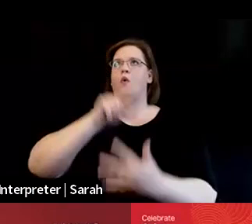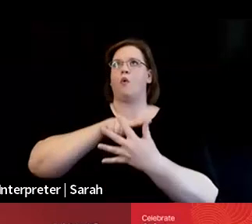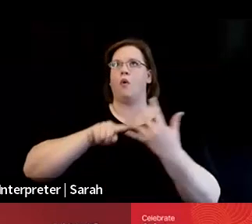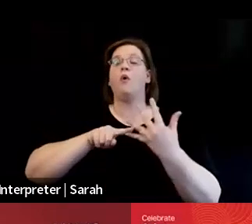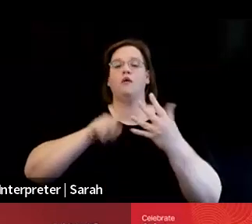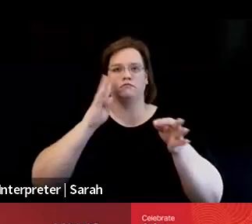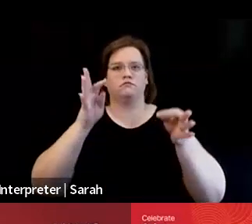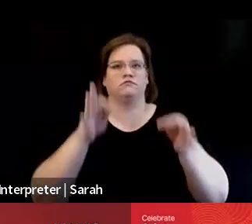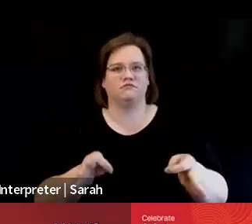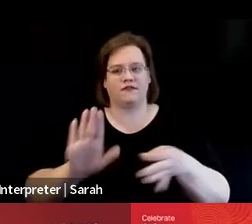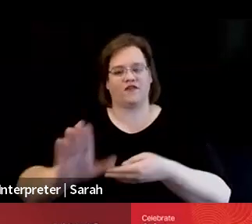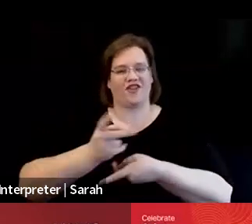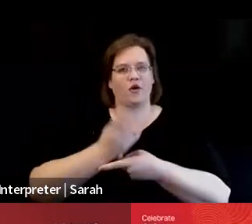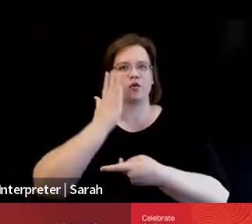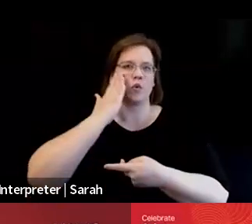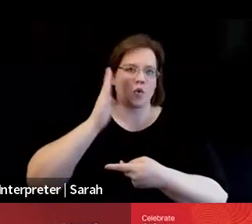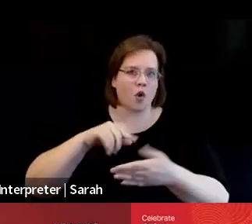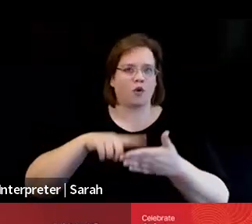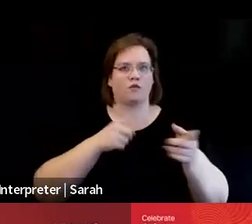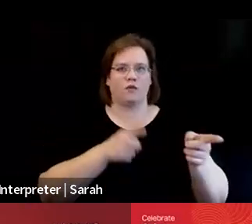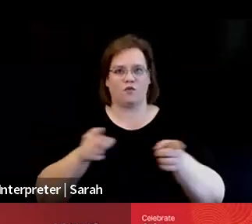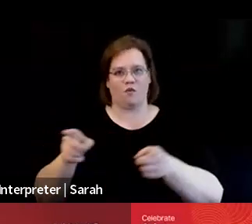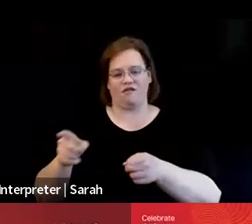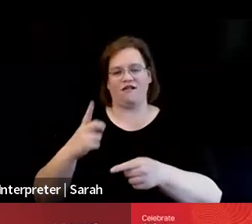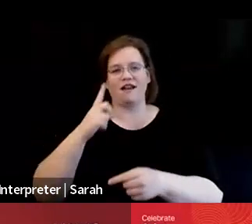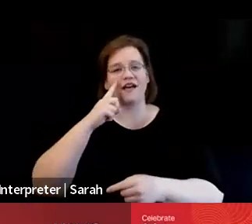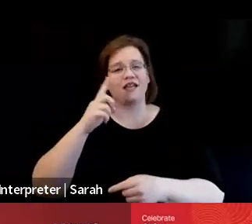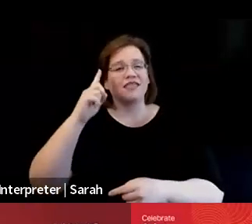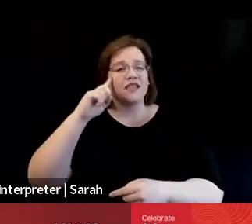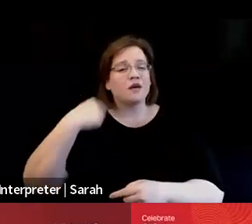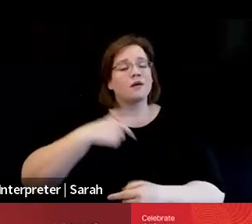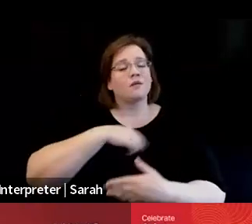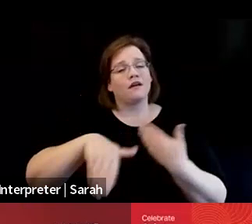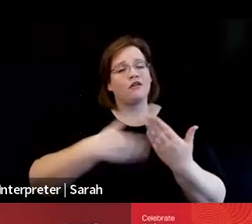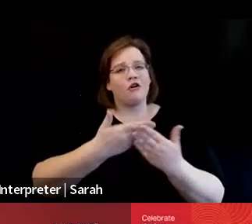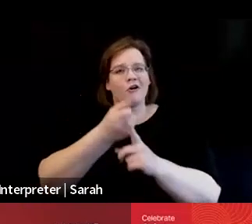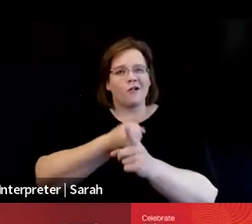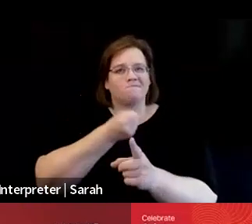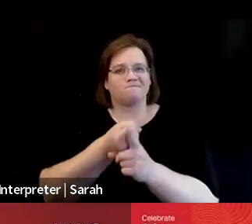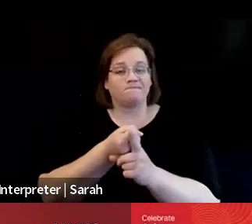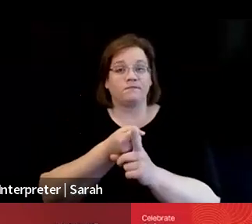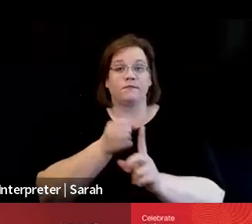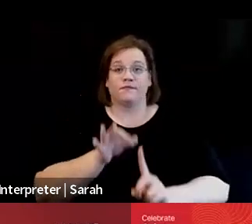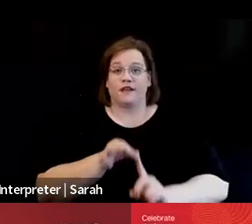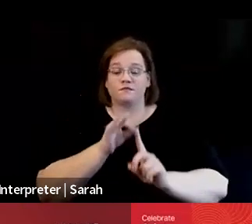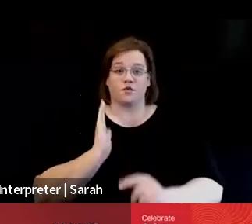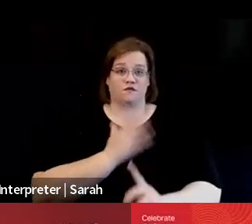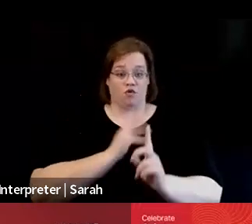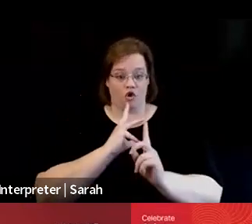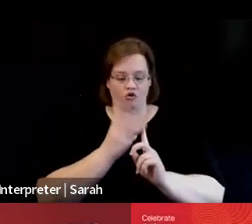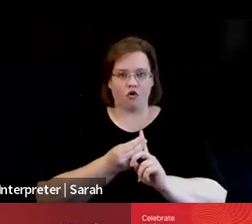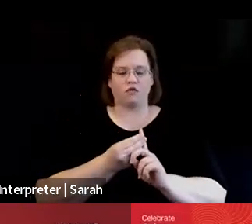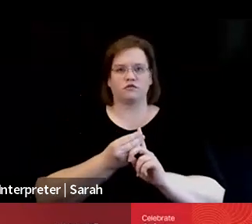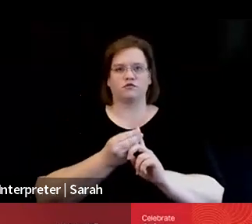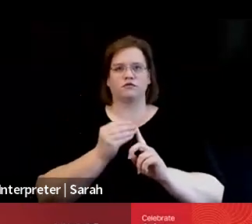knowing what is going on. And I think that we all play a big role in that, especially for our culturally and linguistically